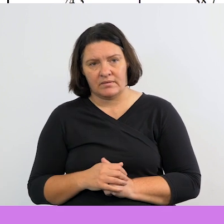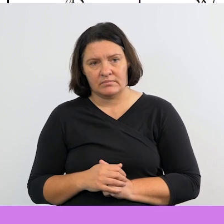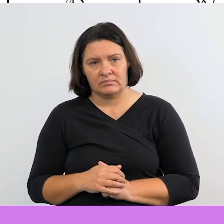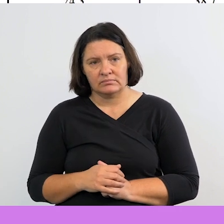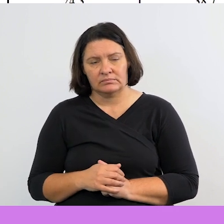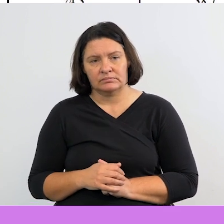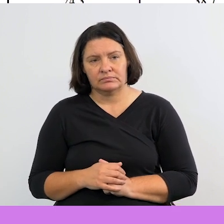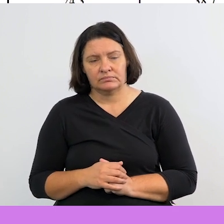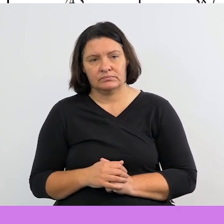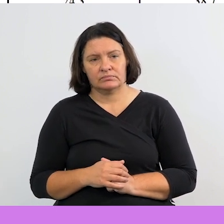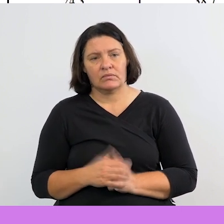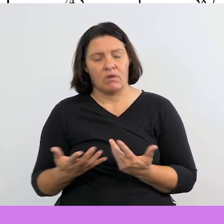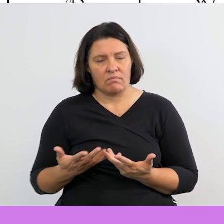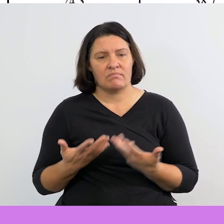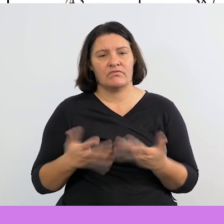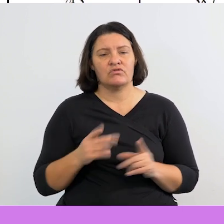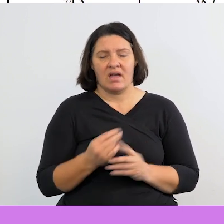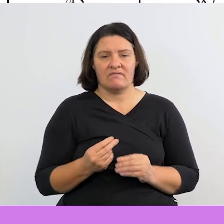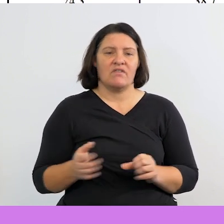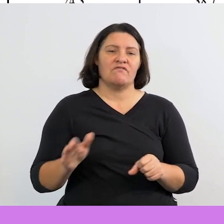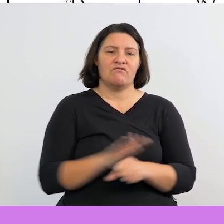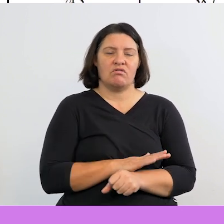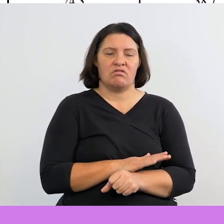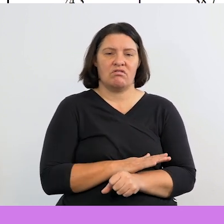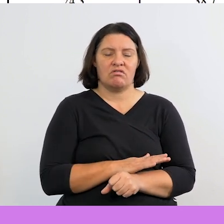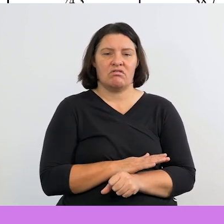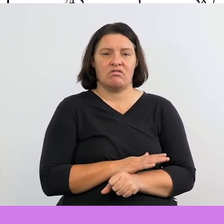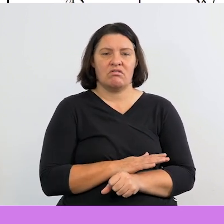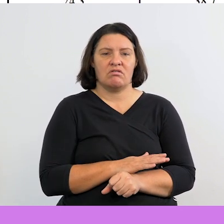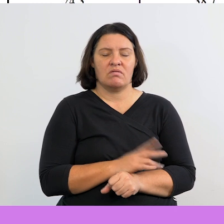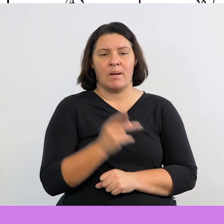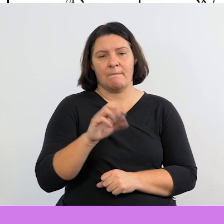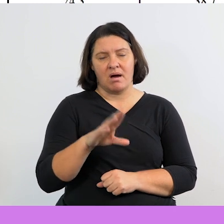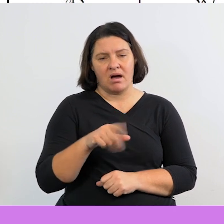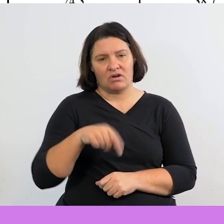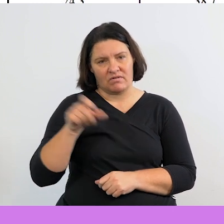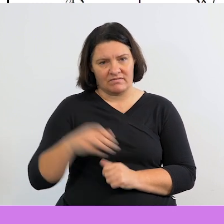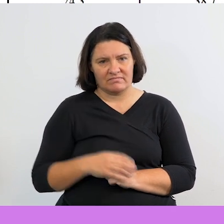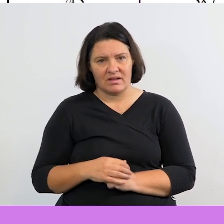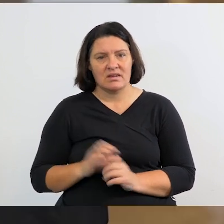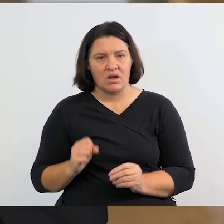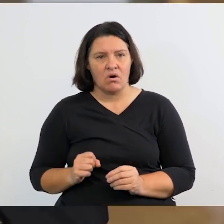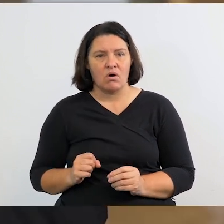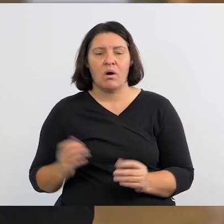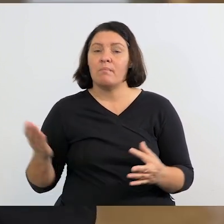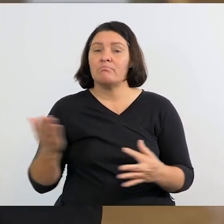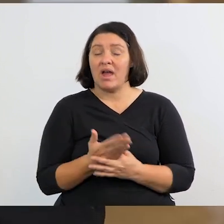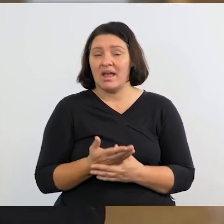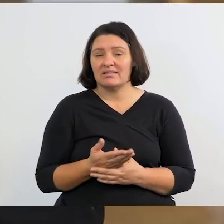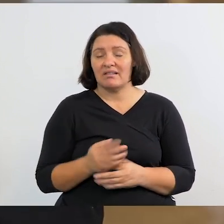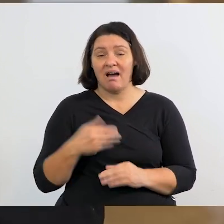2015. All right, so there we have our completed Double bar graph. All right, guys,